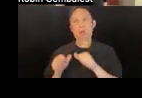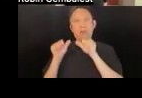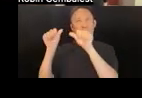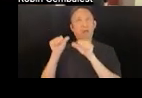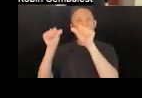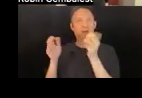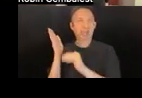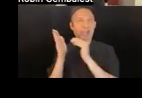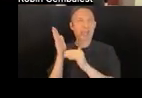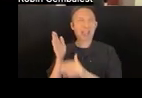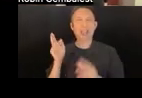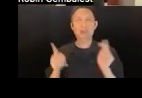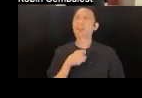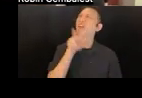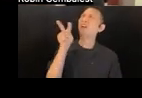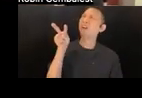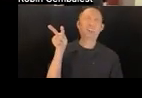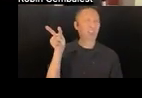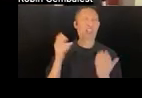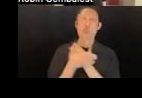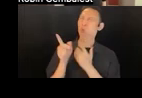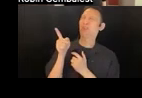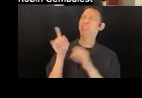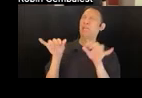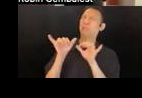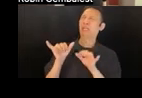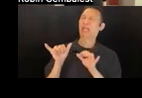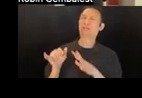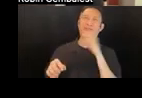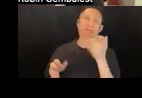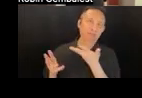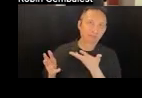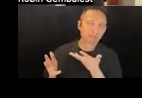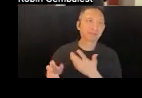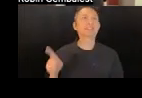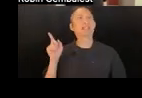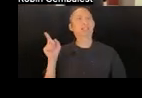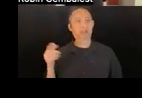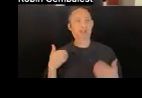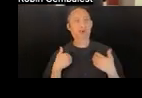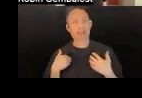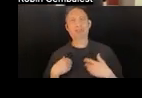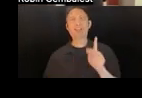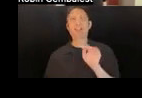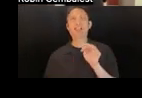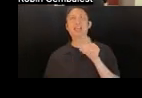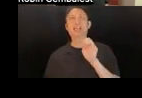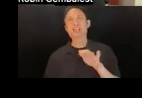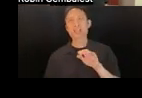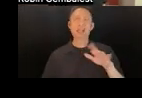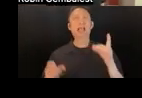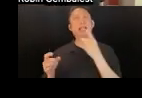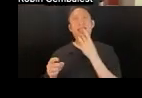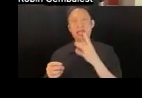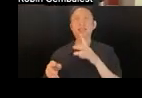out. So here's an example of another collaboration between Kinetic Light Dance and Alice Shepard and